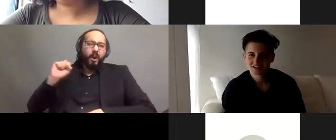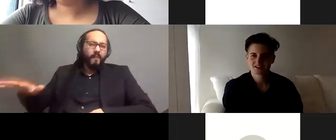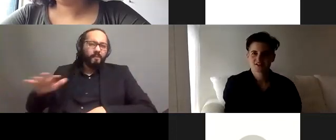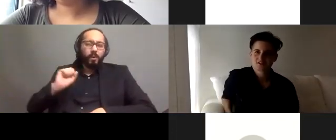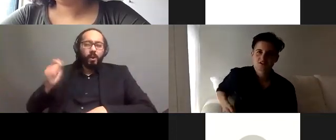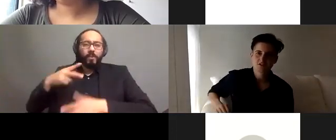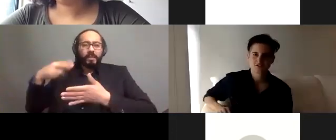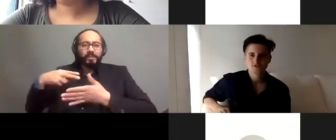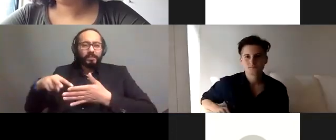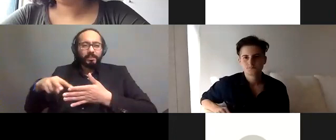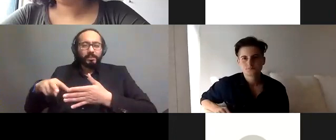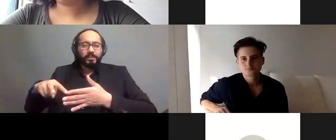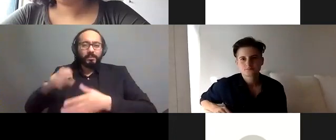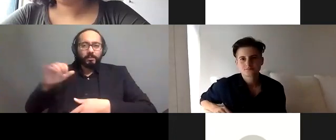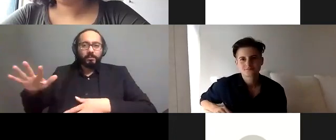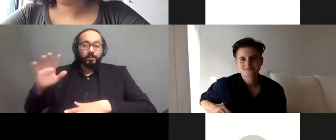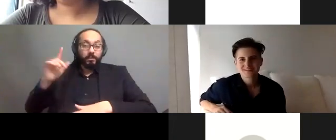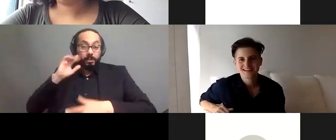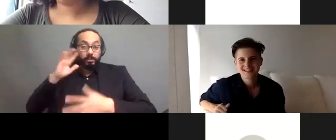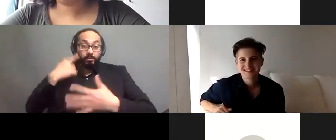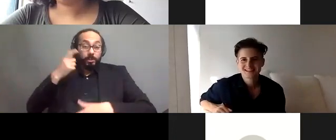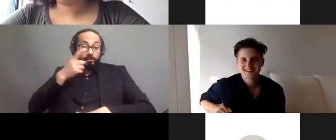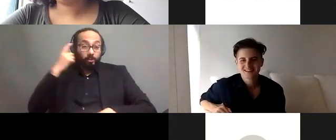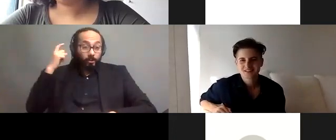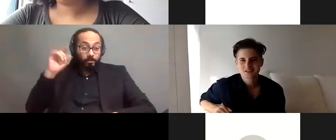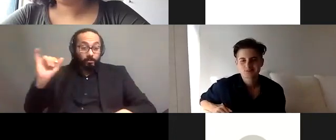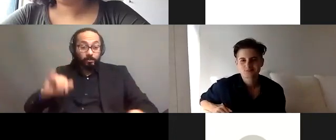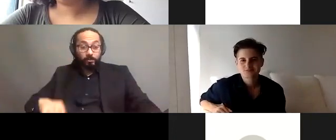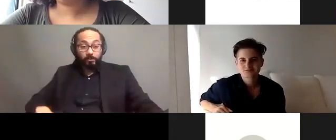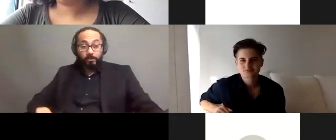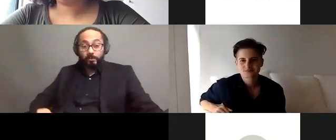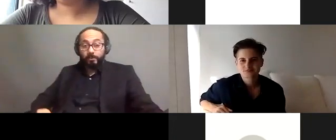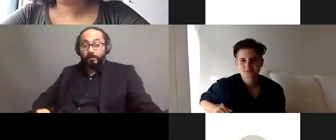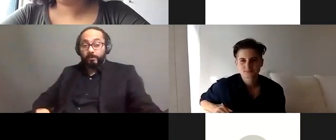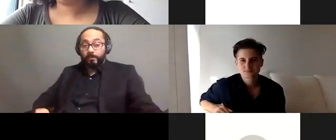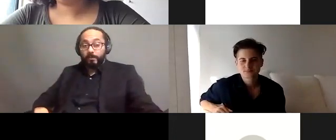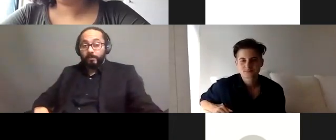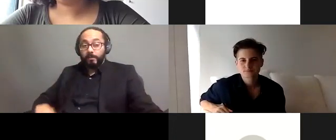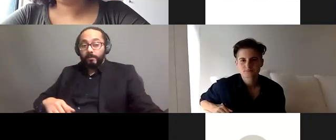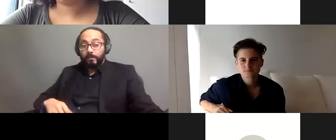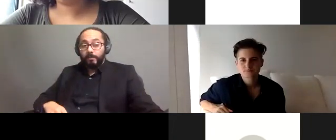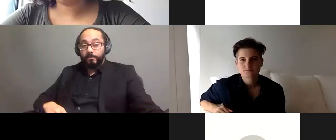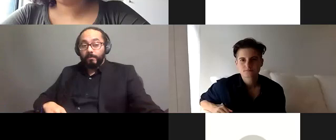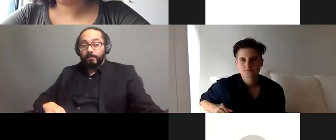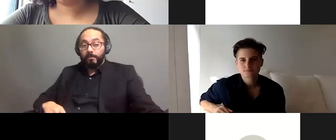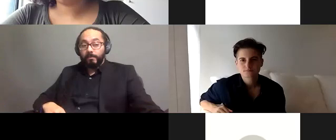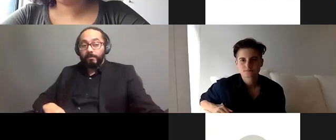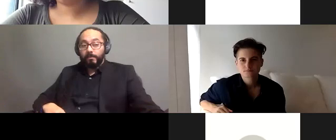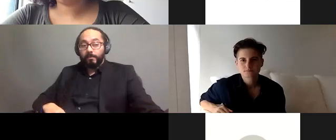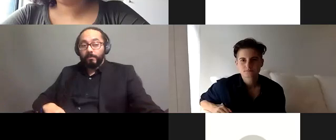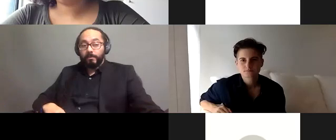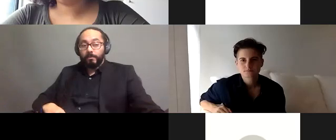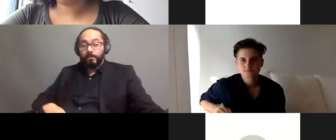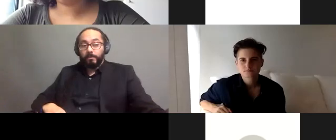also hella traumatic. So I'm at a point now where I'm kind of working with, okay, how do I use all